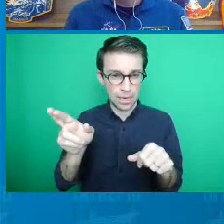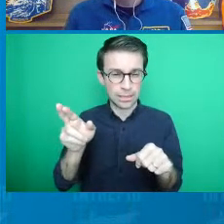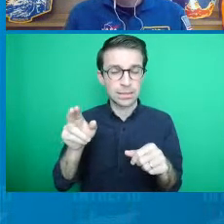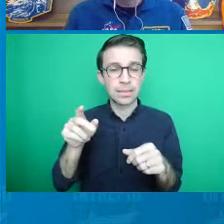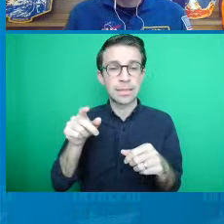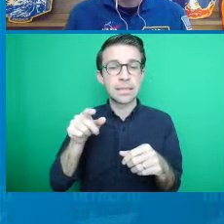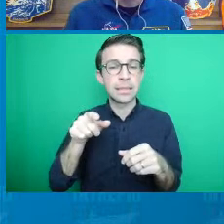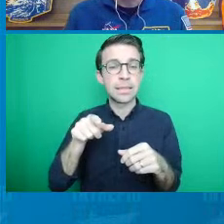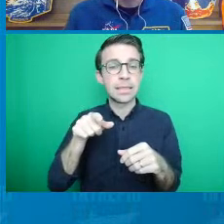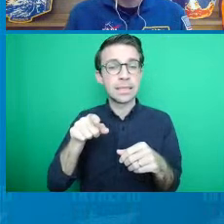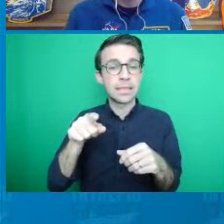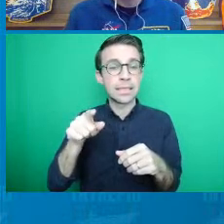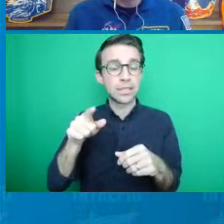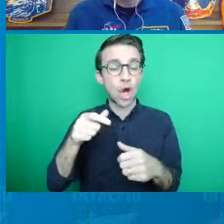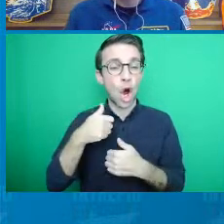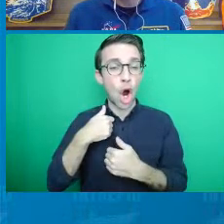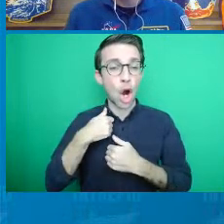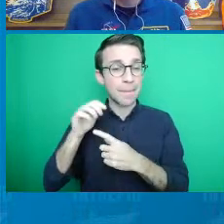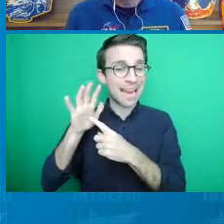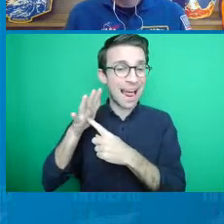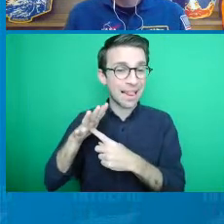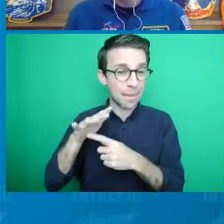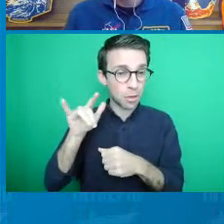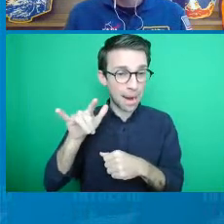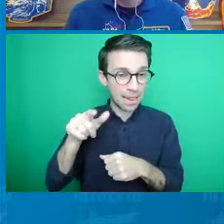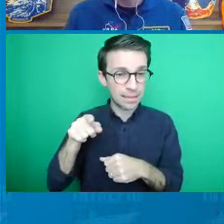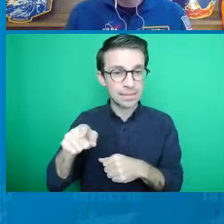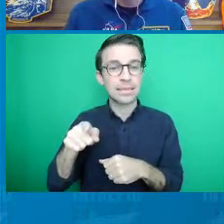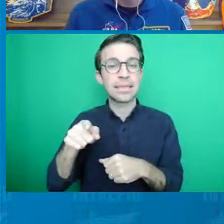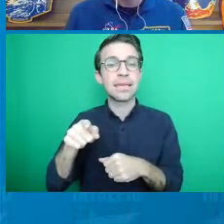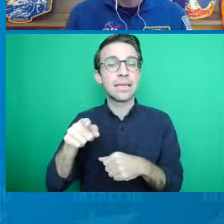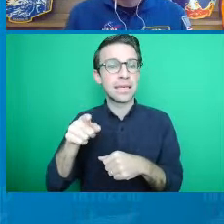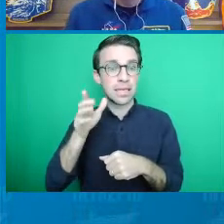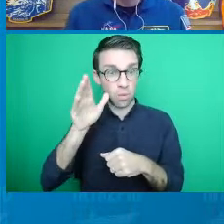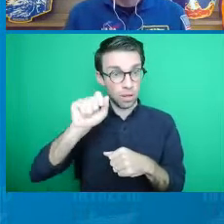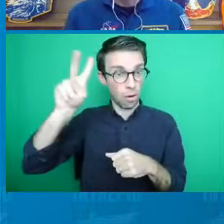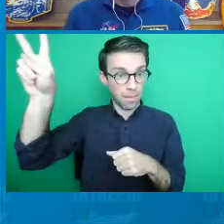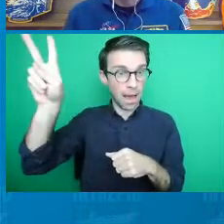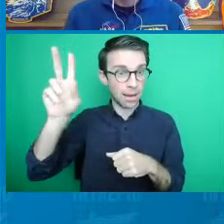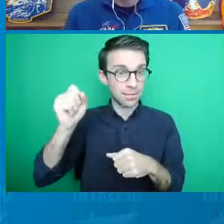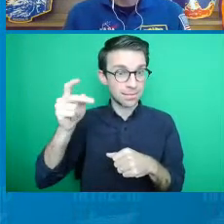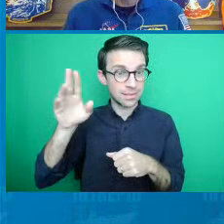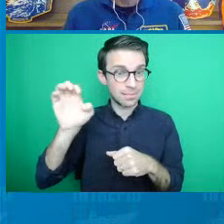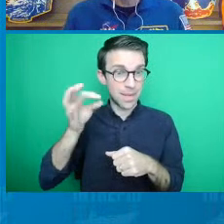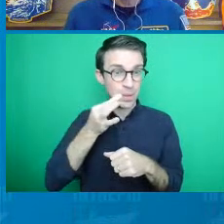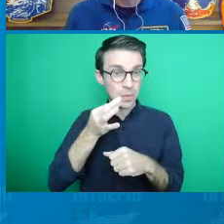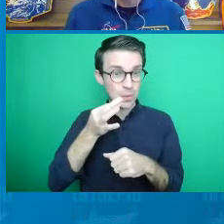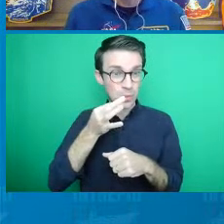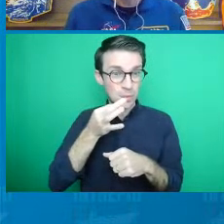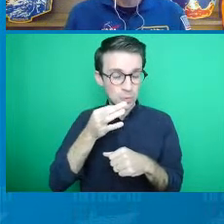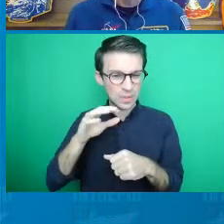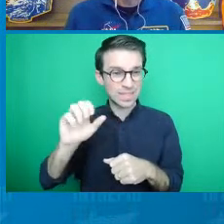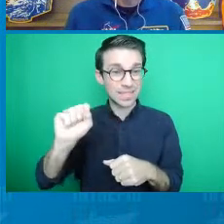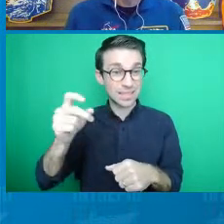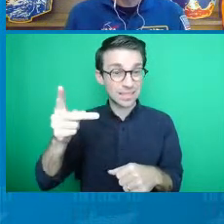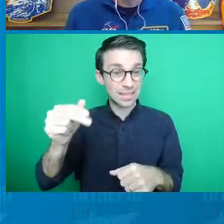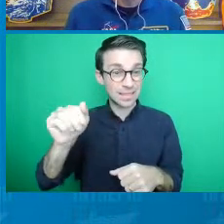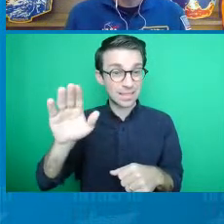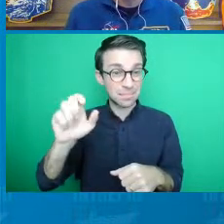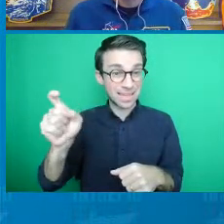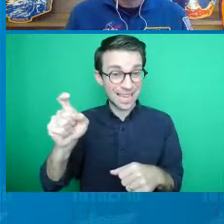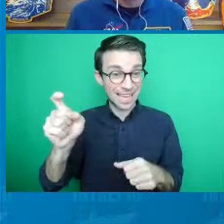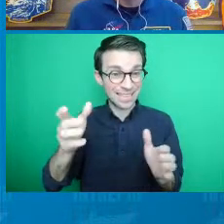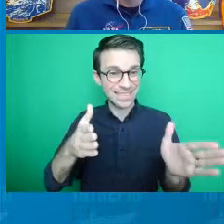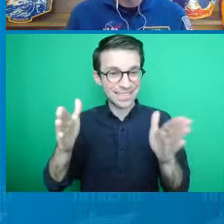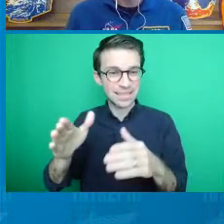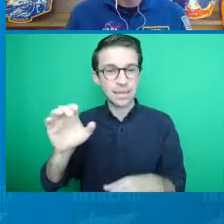an Army helicopter pilot. He's going to be back up in space pretty soon with one of the SpaceX crews going to space station. Eric Bowes next